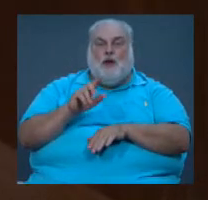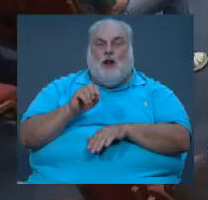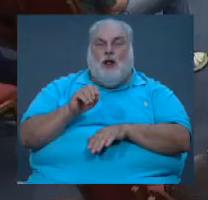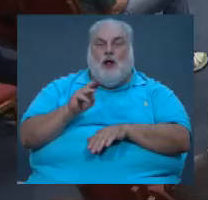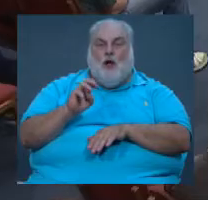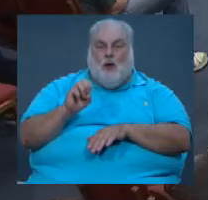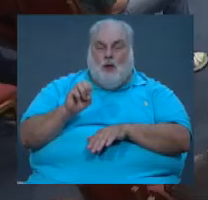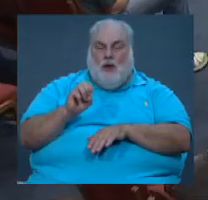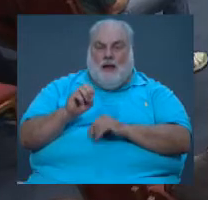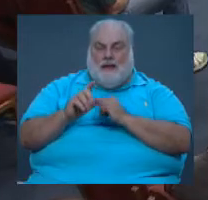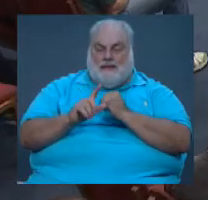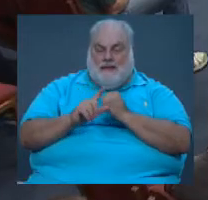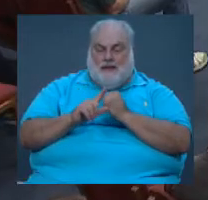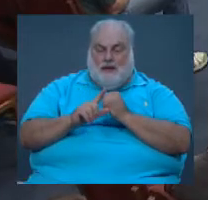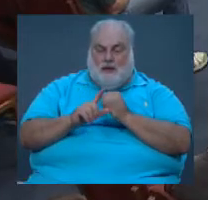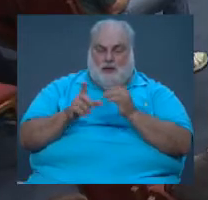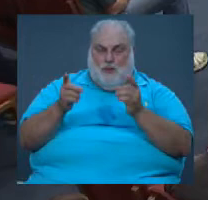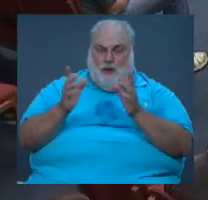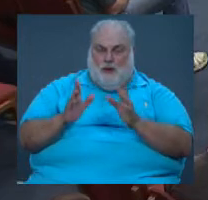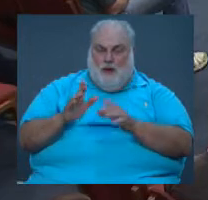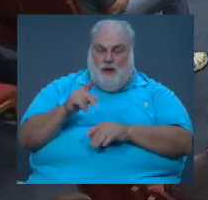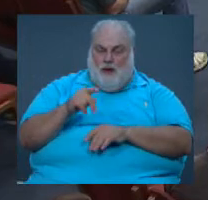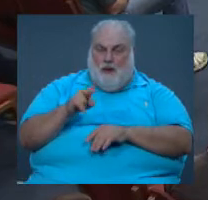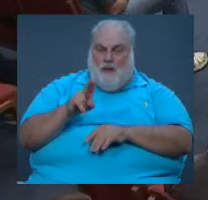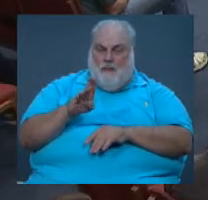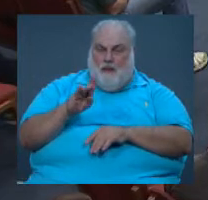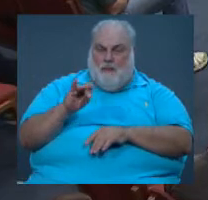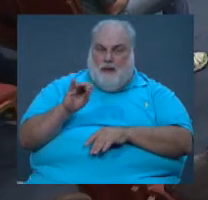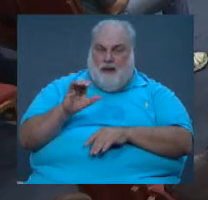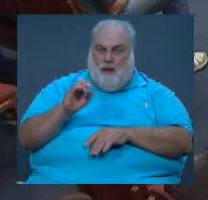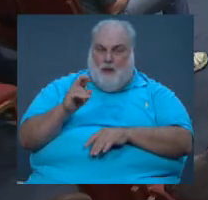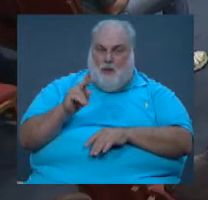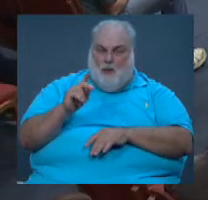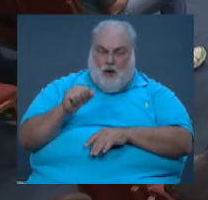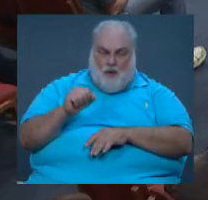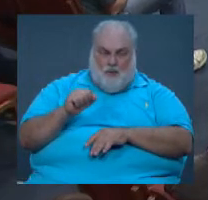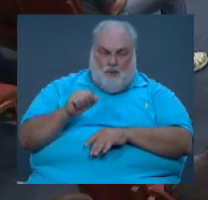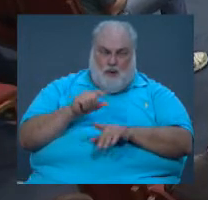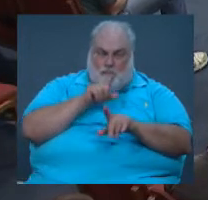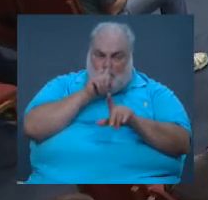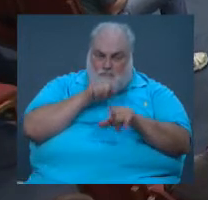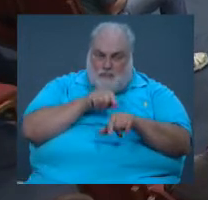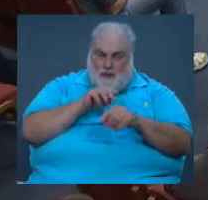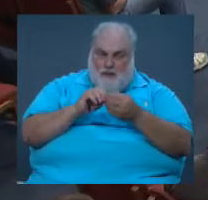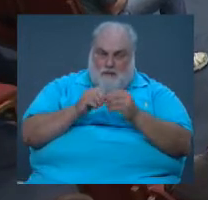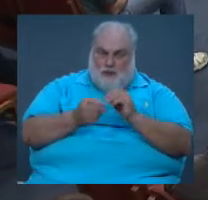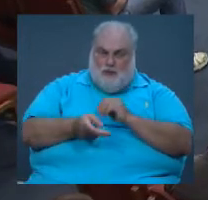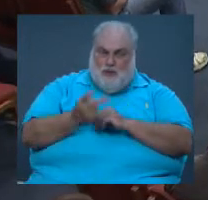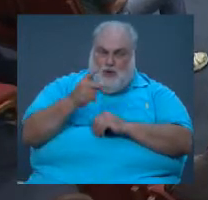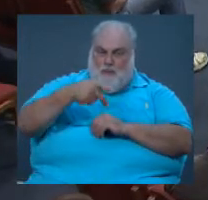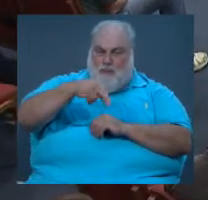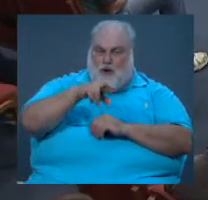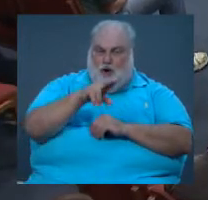Ronnie Lowe, who's our Assistant Director of Public Works, will address item number 2 in regards to Park Mobile.